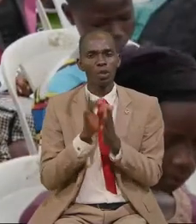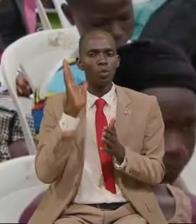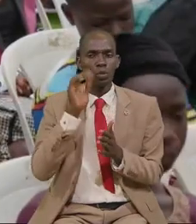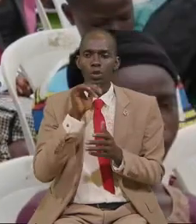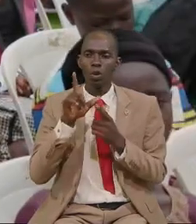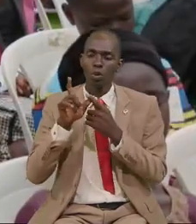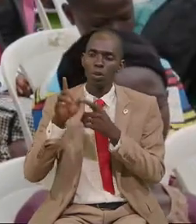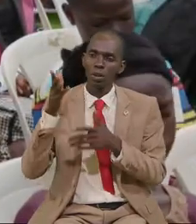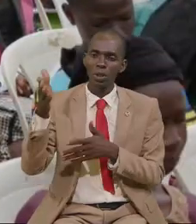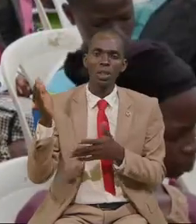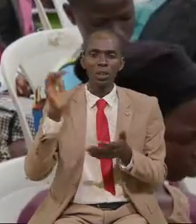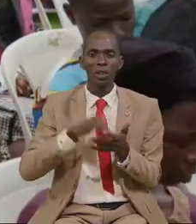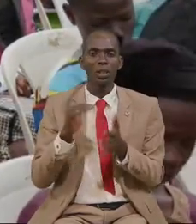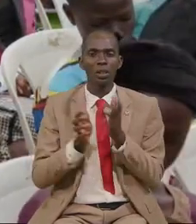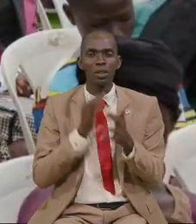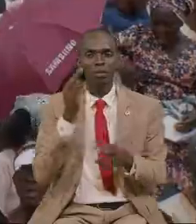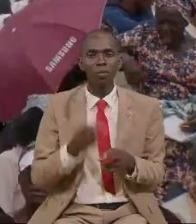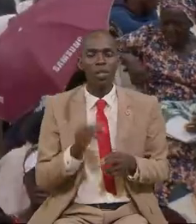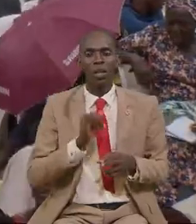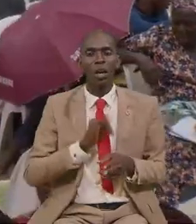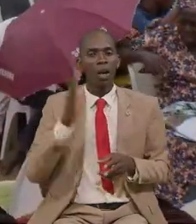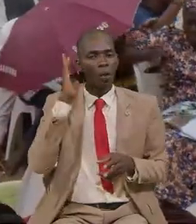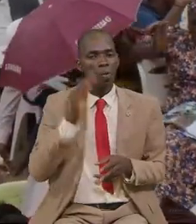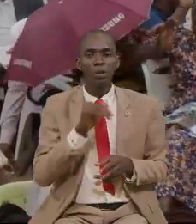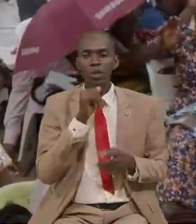I will not run again.